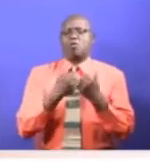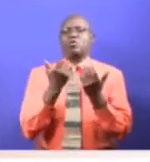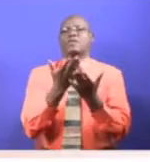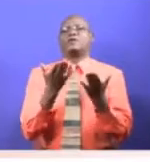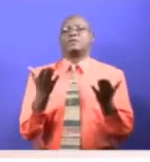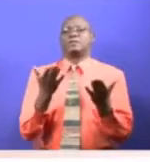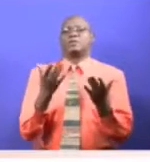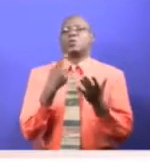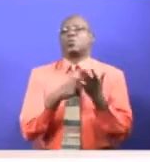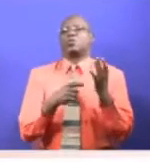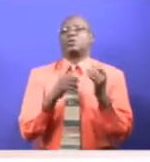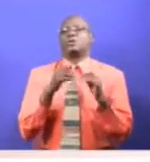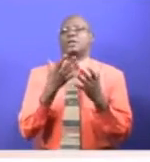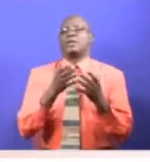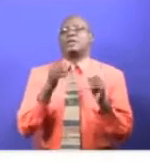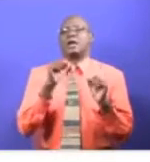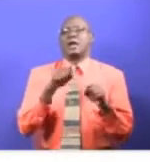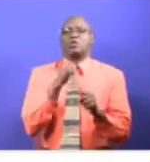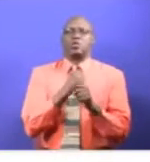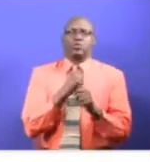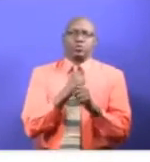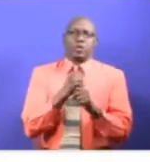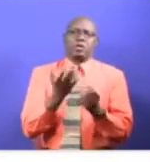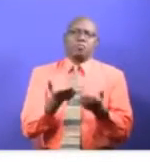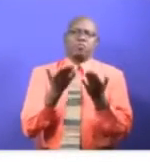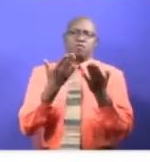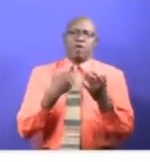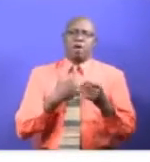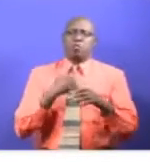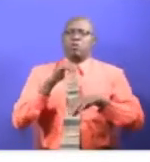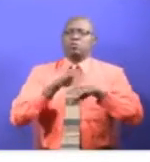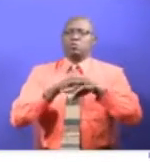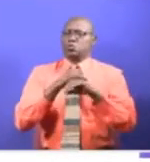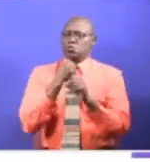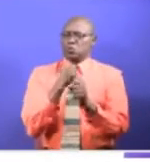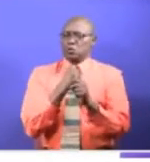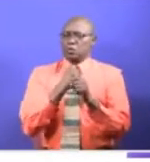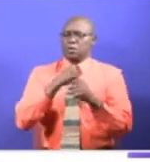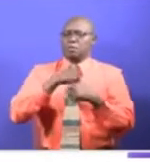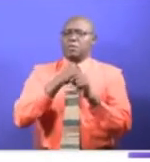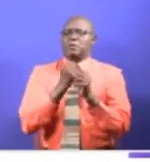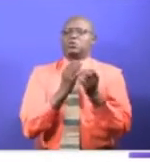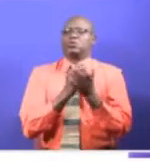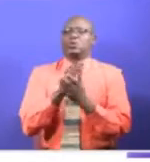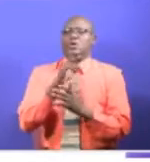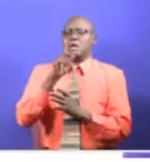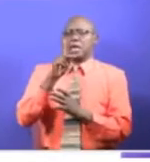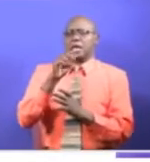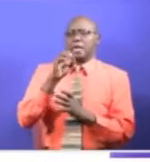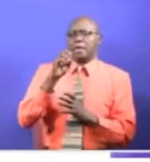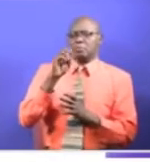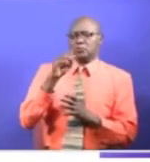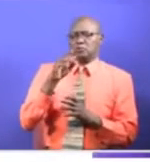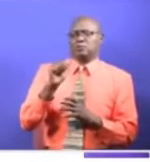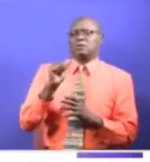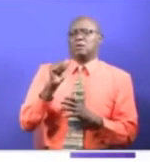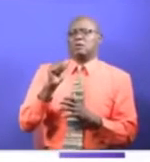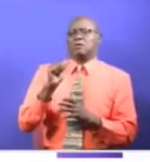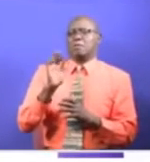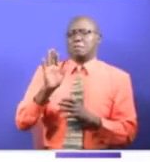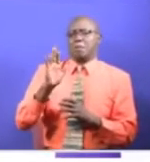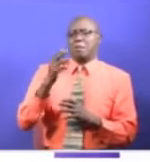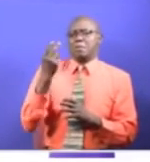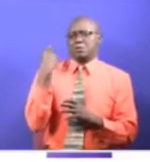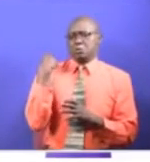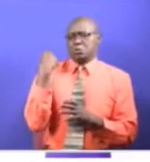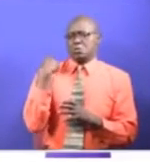things that we need to do in terms of improving our efficiencies to ensure that then KEMSA plays its part in our